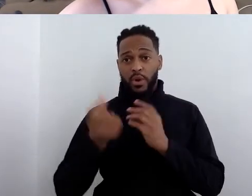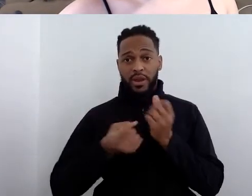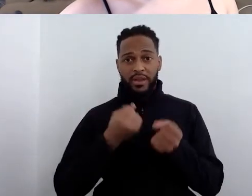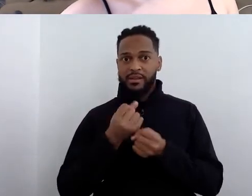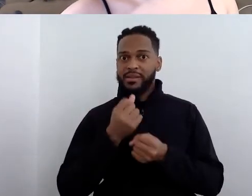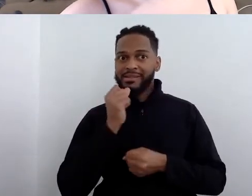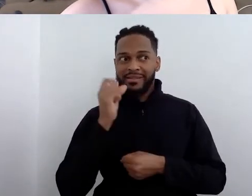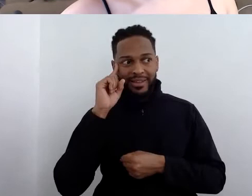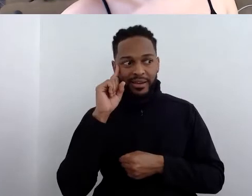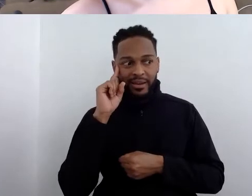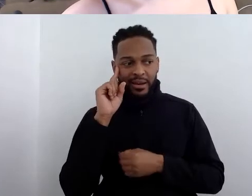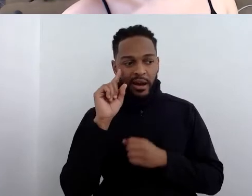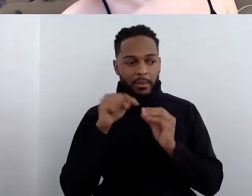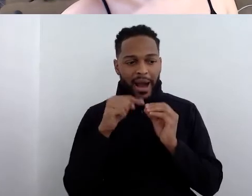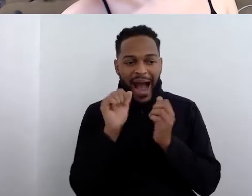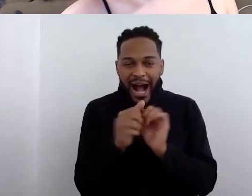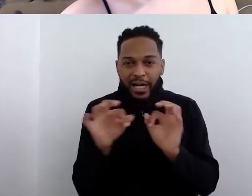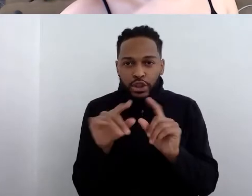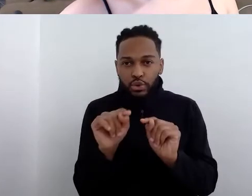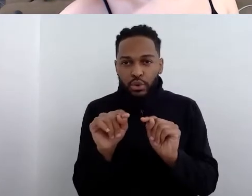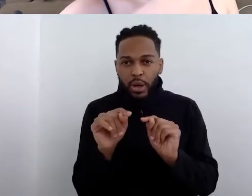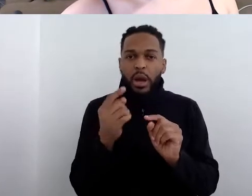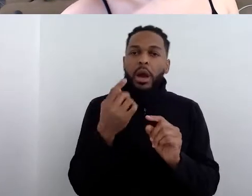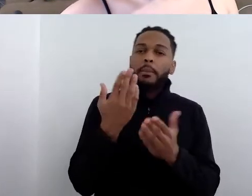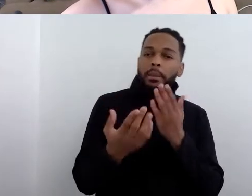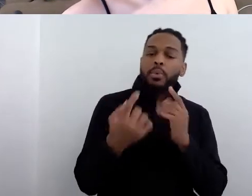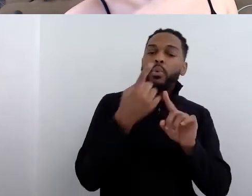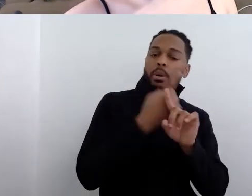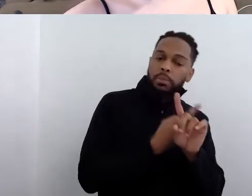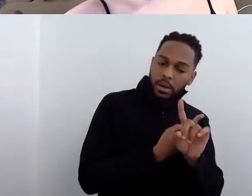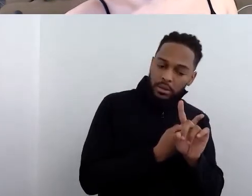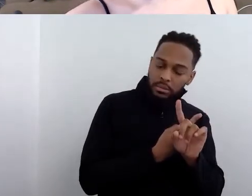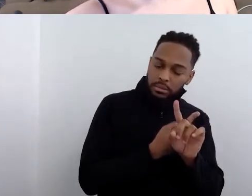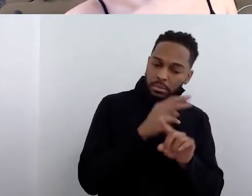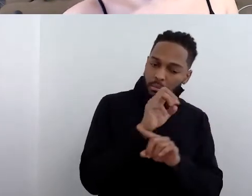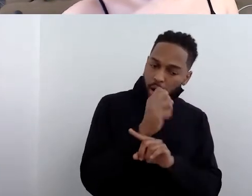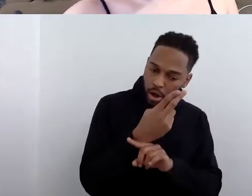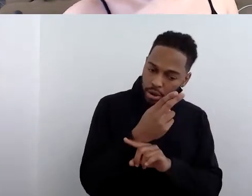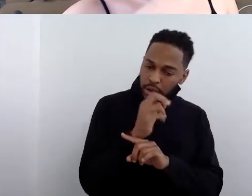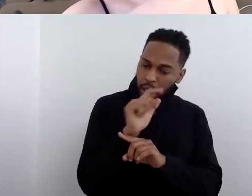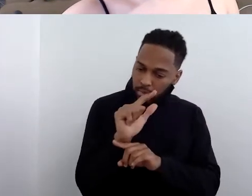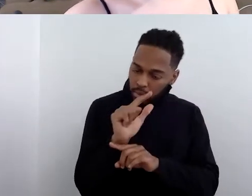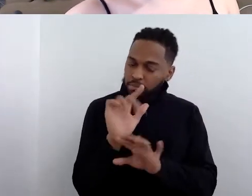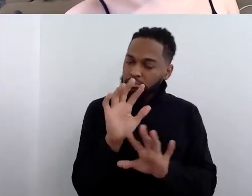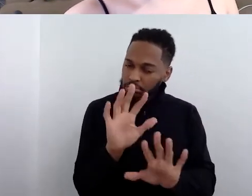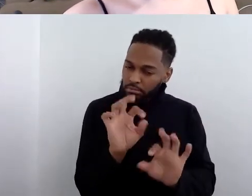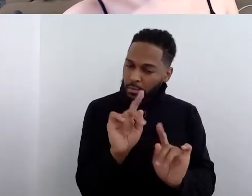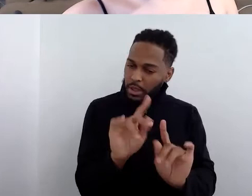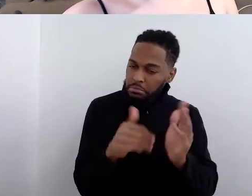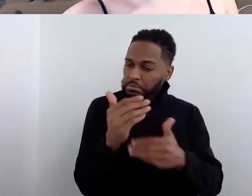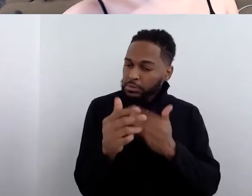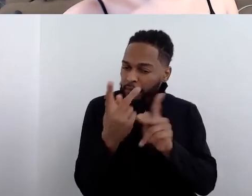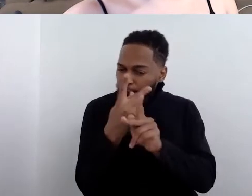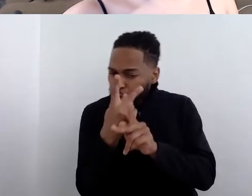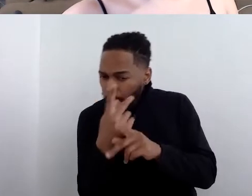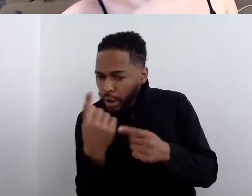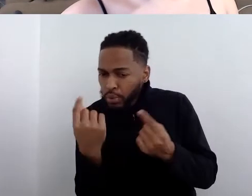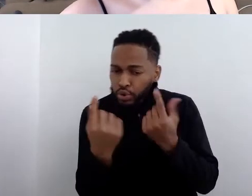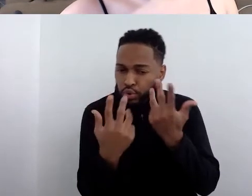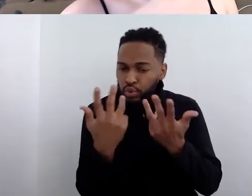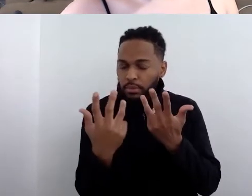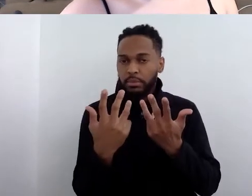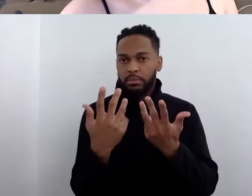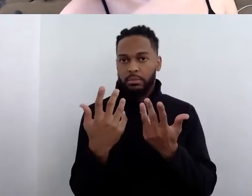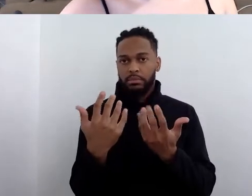stuff. Maybe the first month or two, okay, but it's been a year. So I think it's fair to be, to raise a little